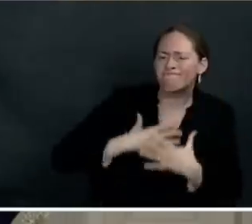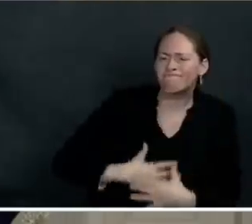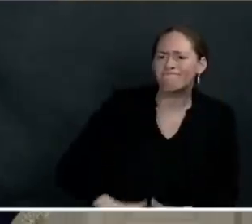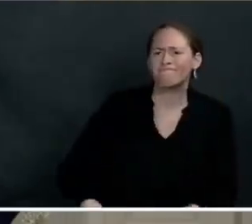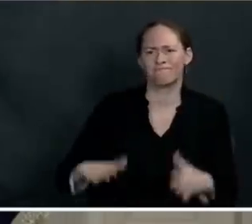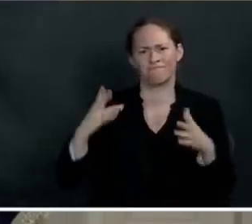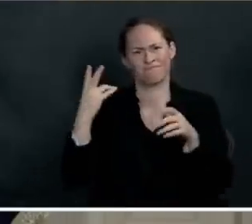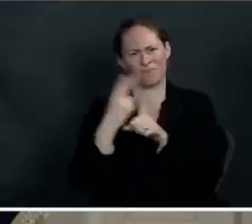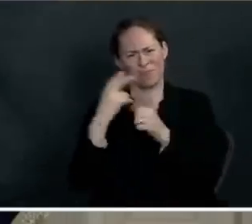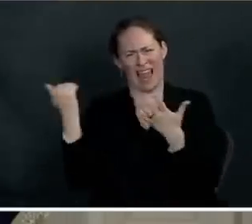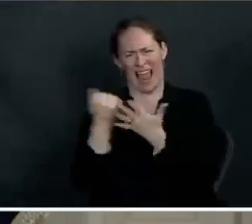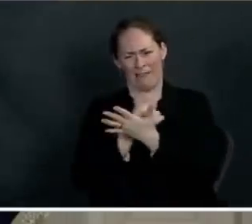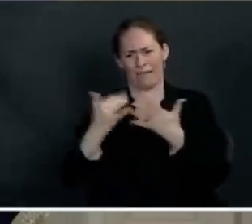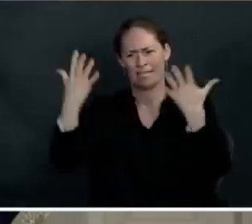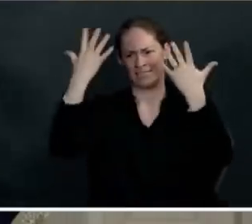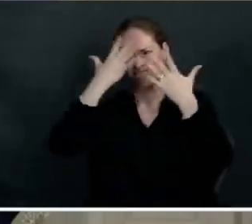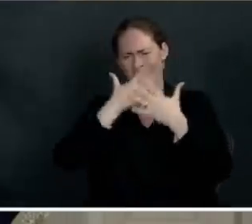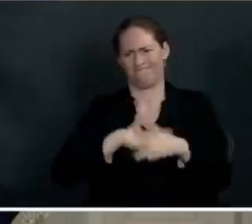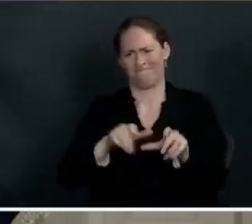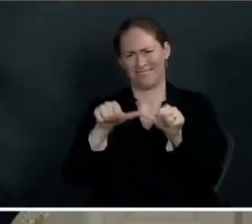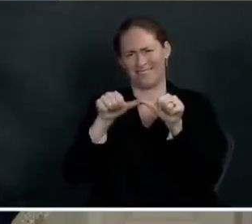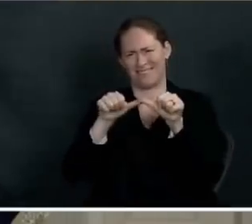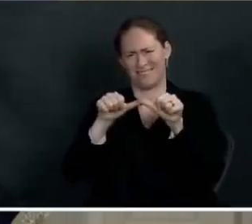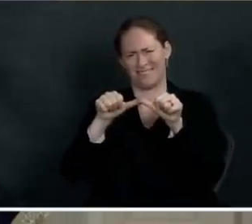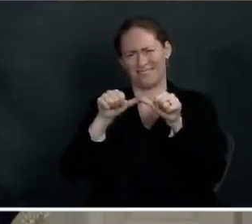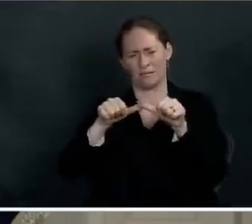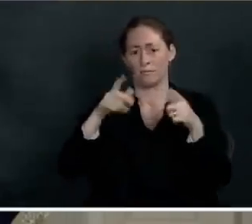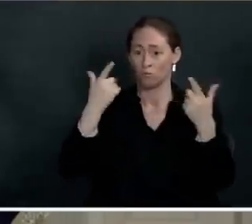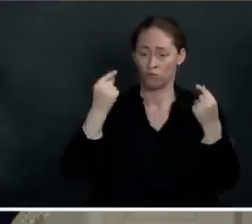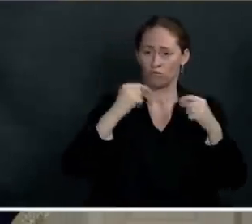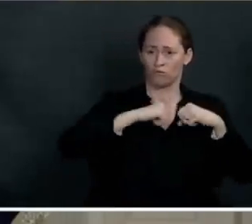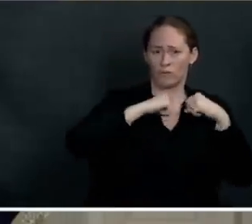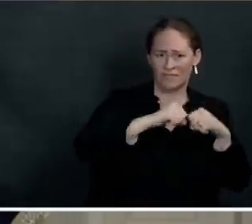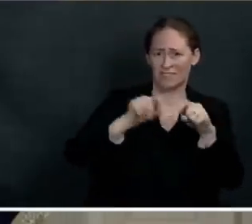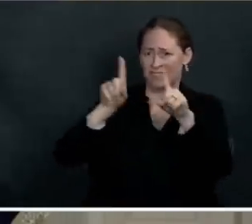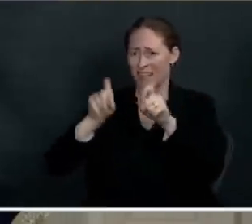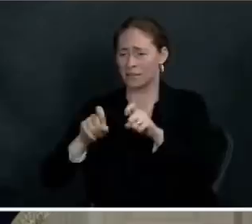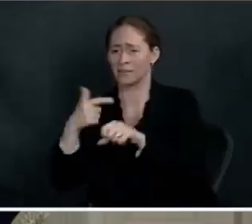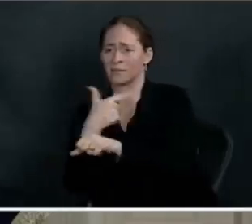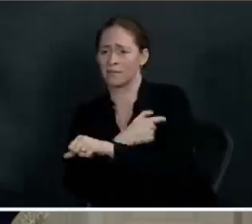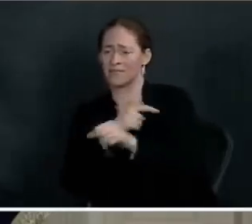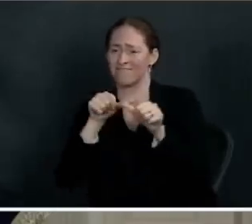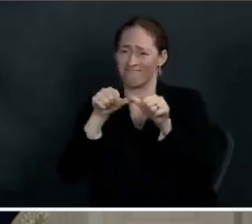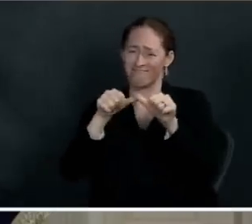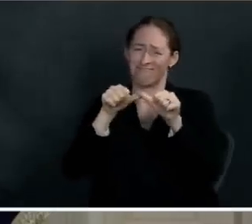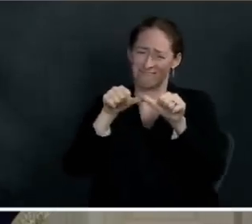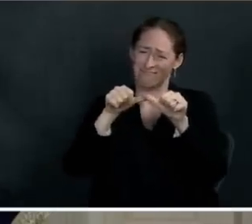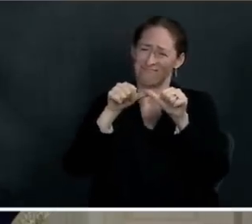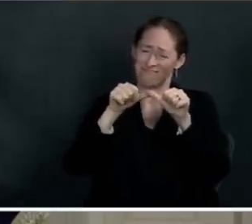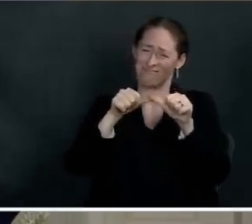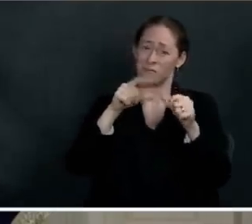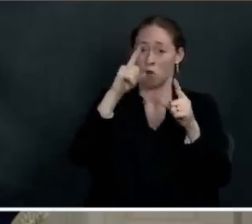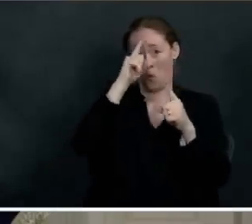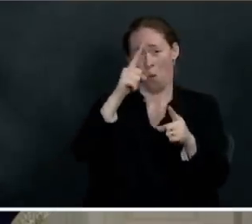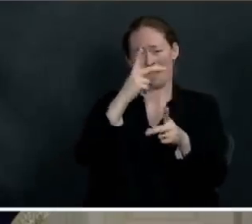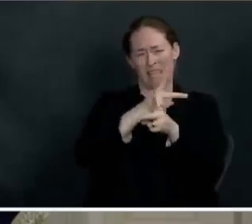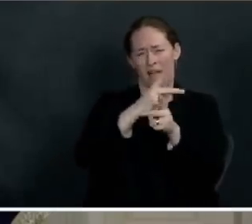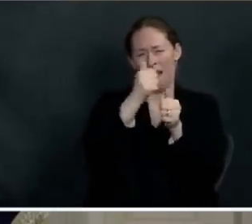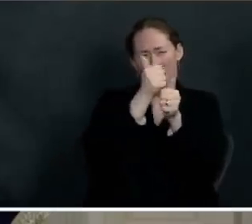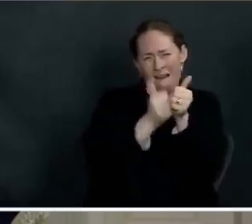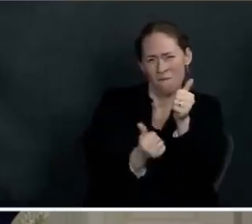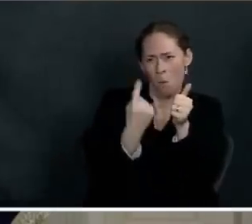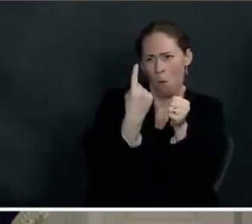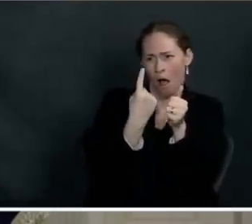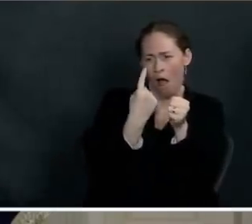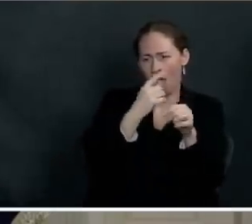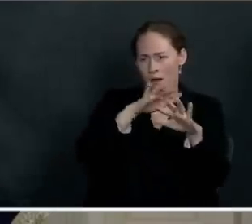needed to protect, test, vaccinate, and take care of our people. Well, we've already identified suppliers, and we're